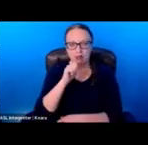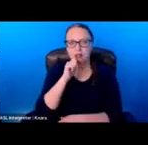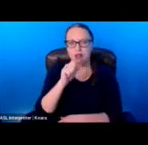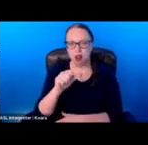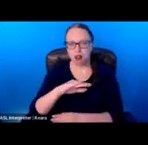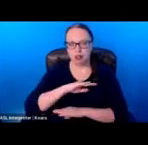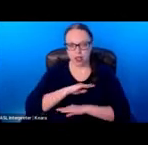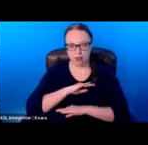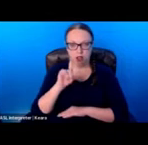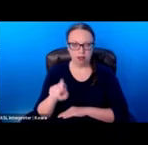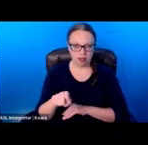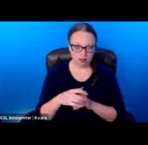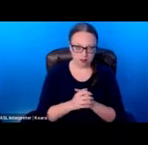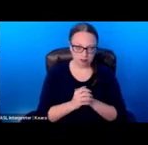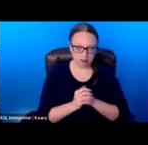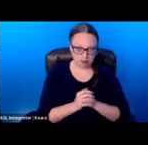So